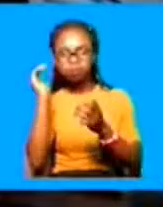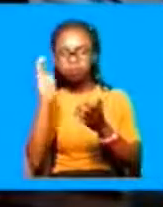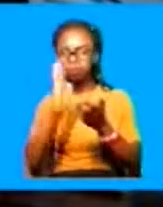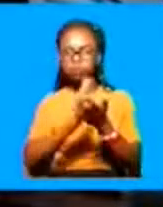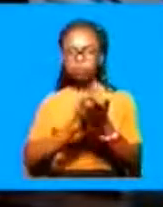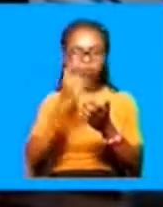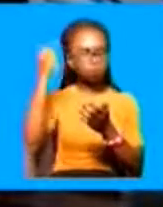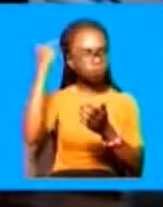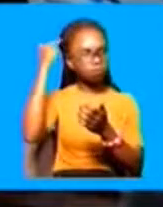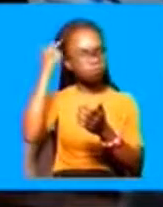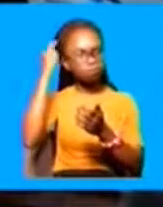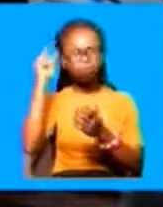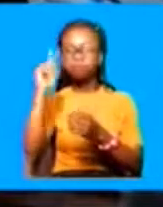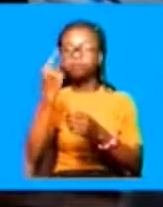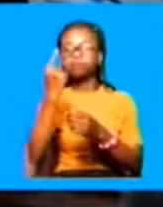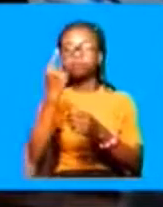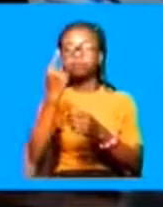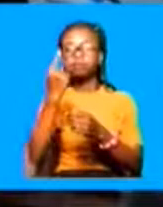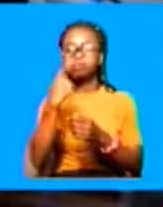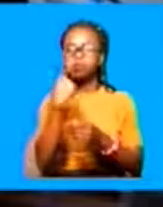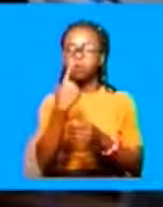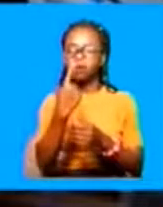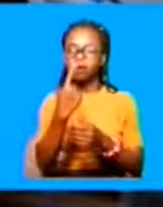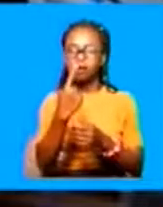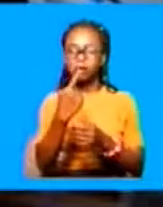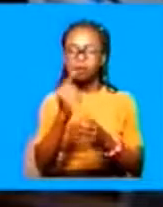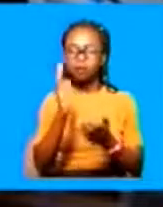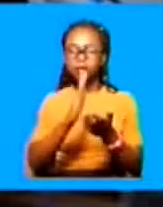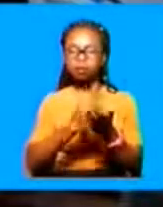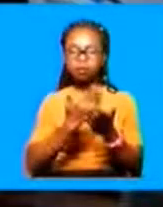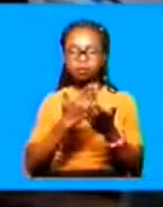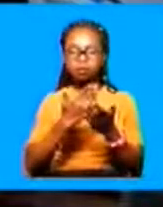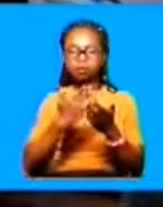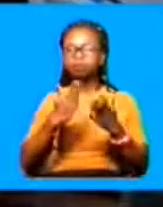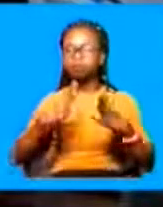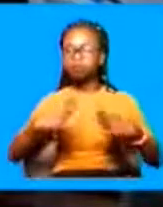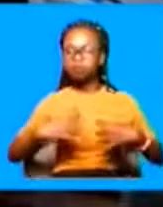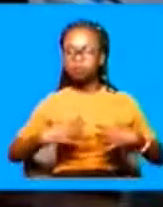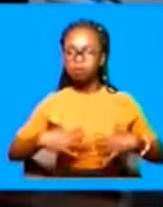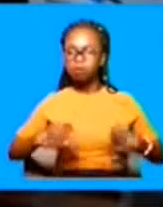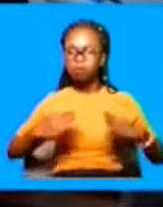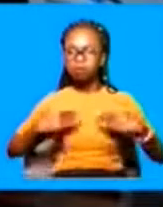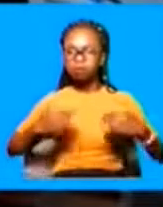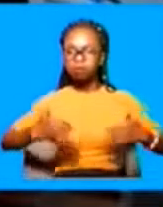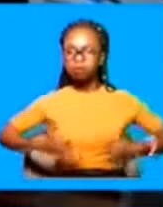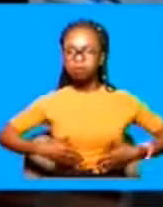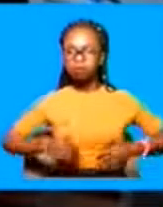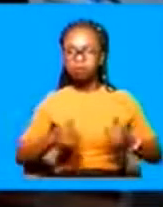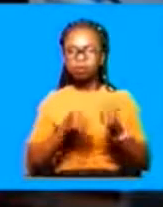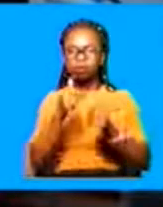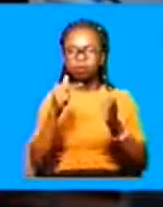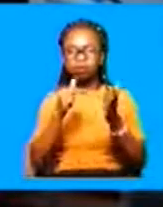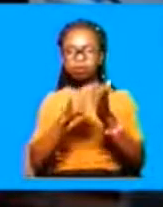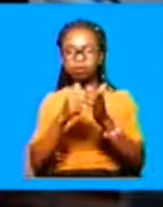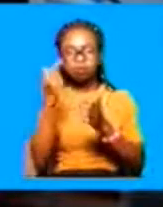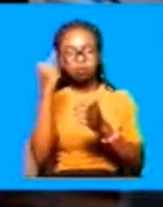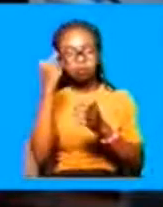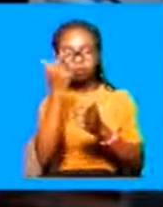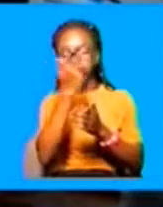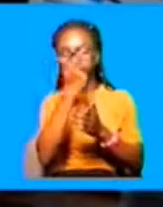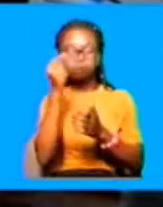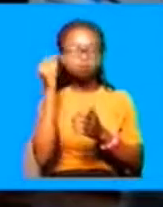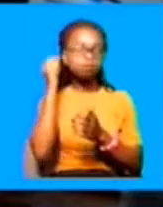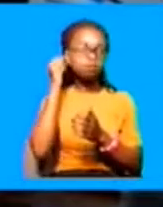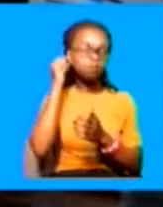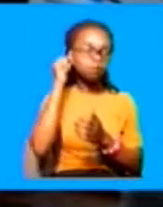obwongo kaka obwongo tiyo. Machiel kuom organs kata del, part mar del mo affect en wang',